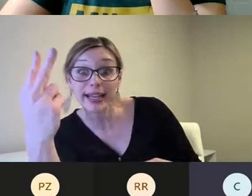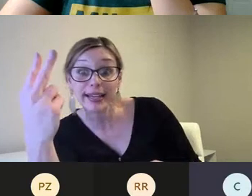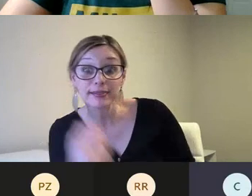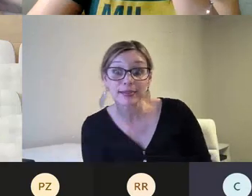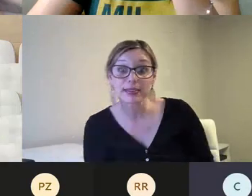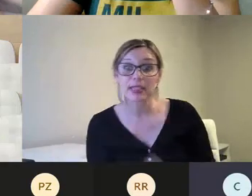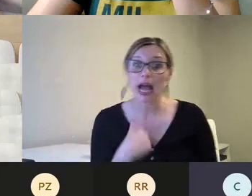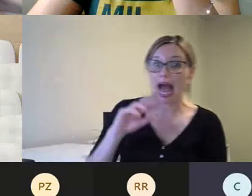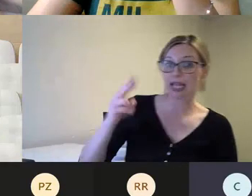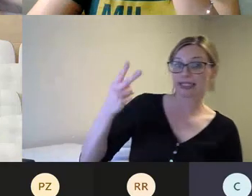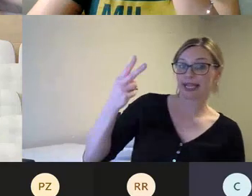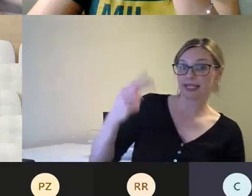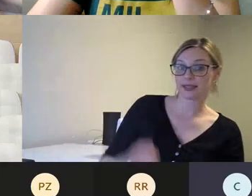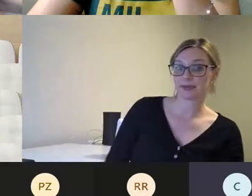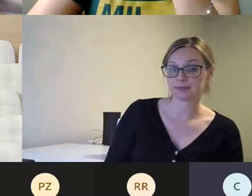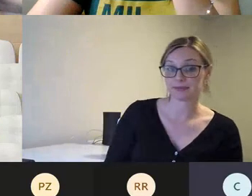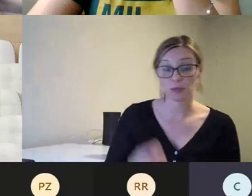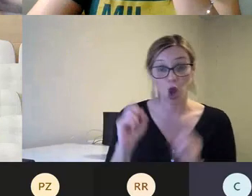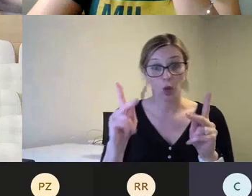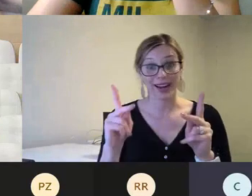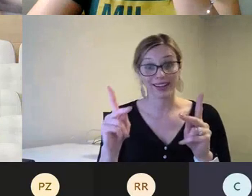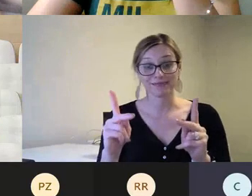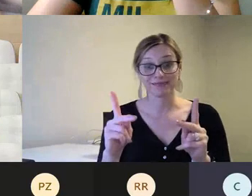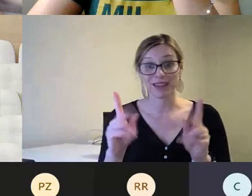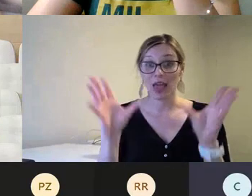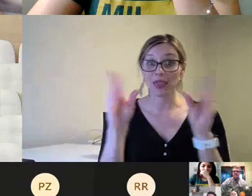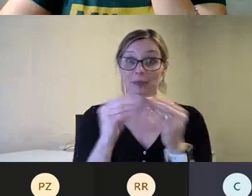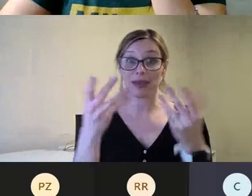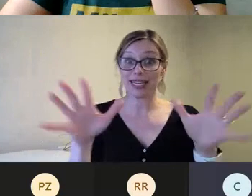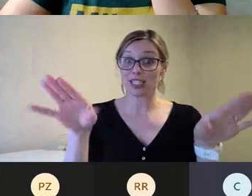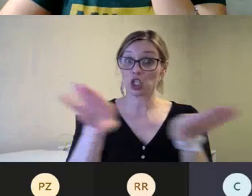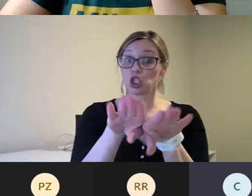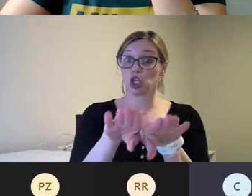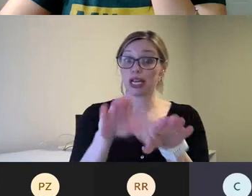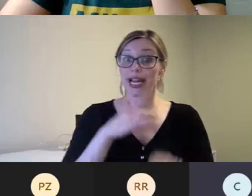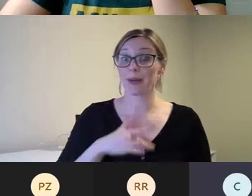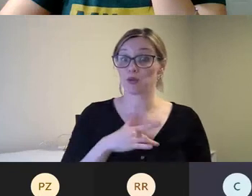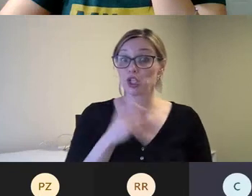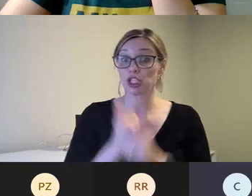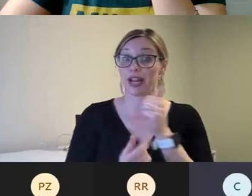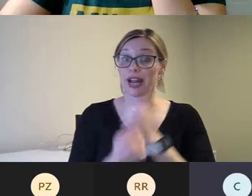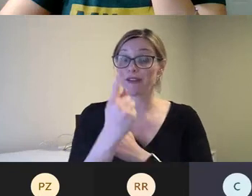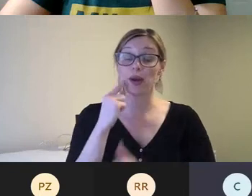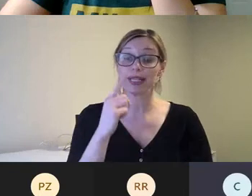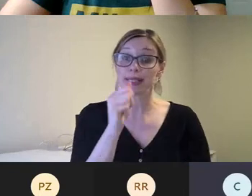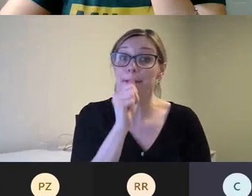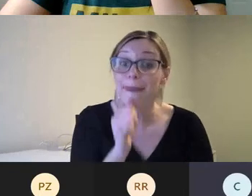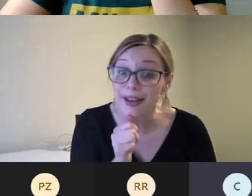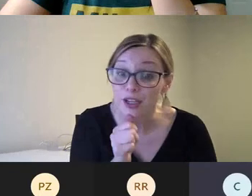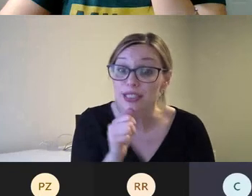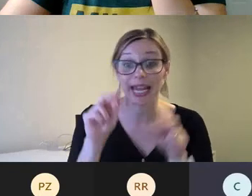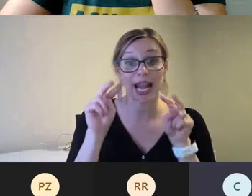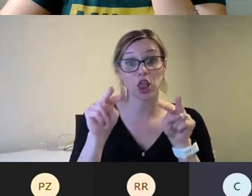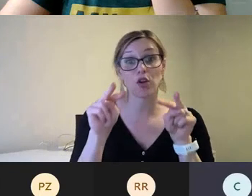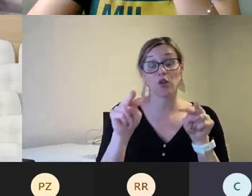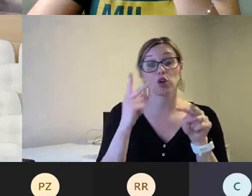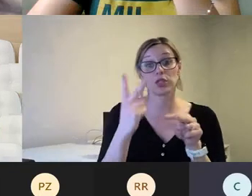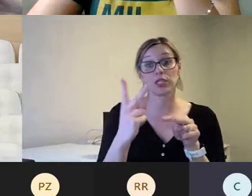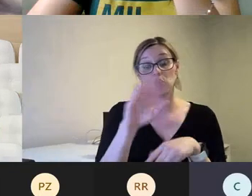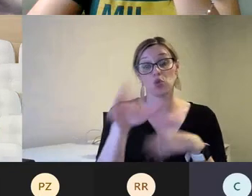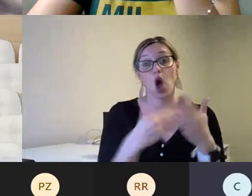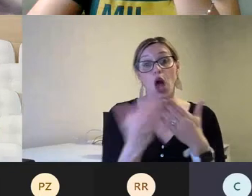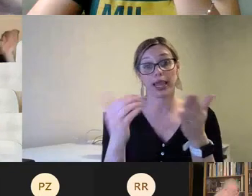I'll second. All right, the meeting is adjourned, and I appreciate everyone's patience, and I look forward to seeing you all again